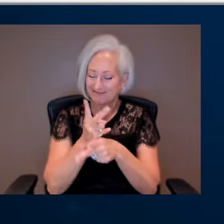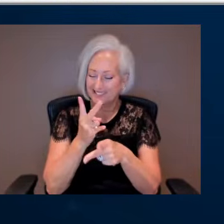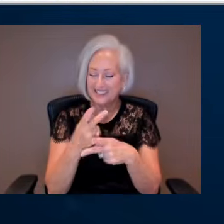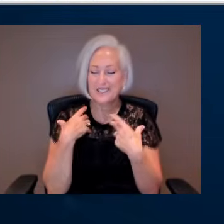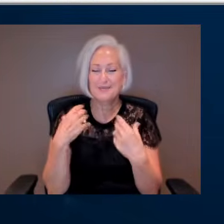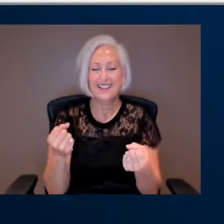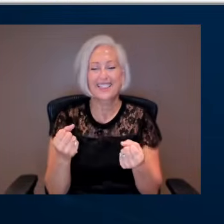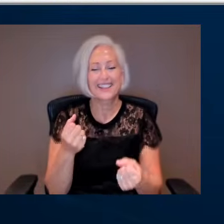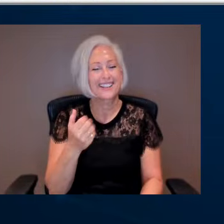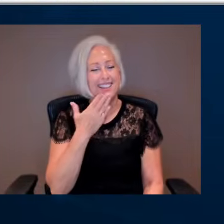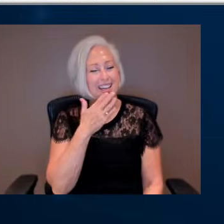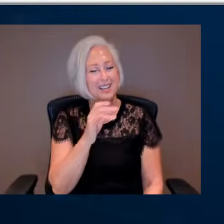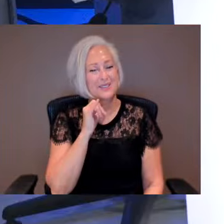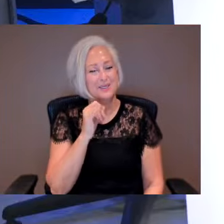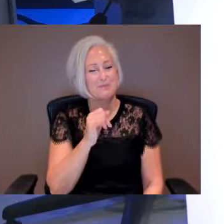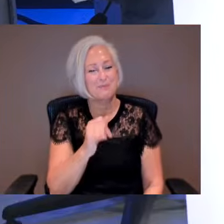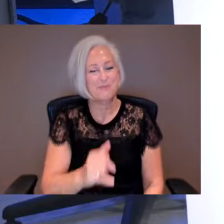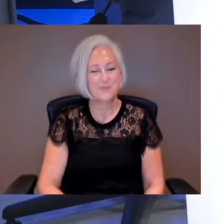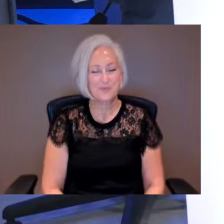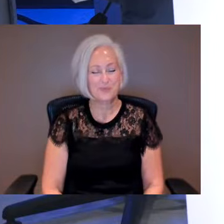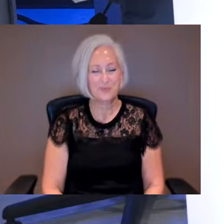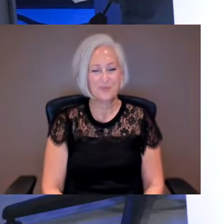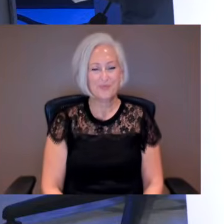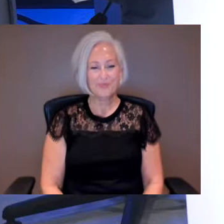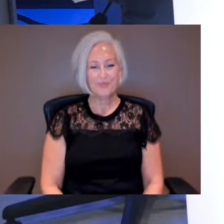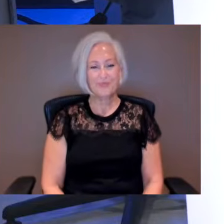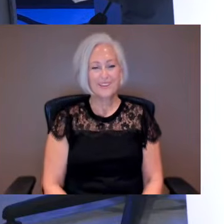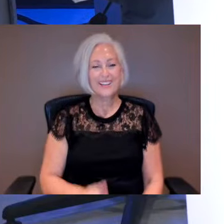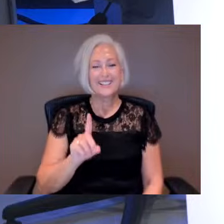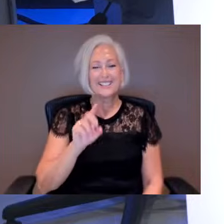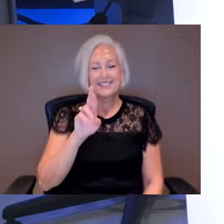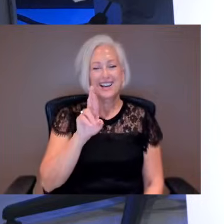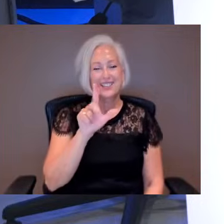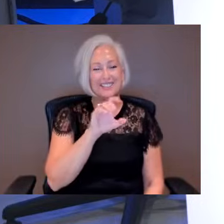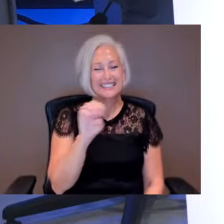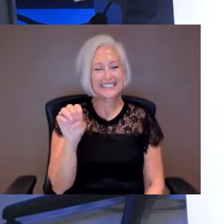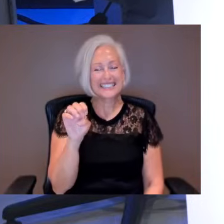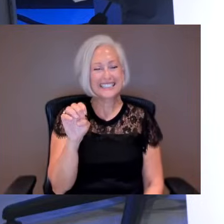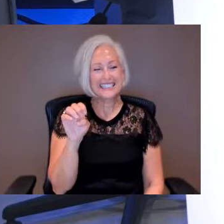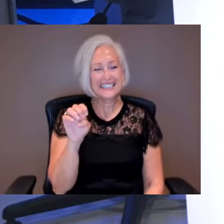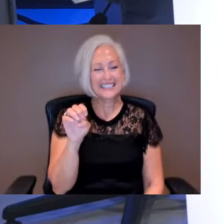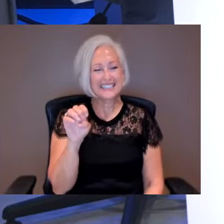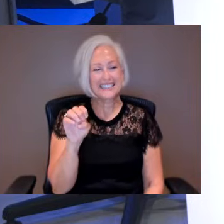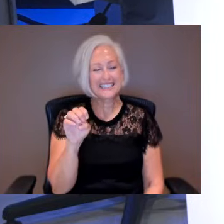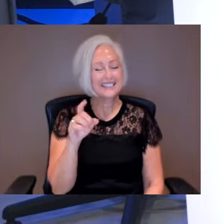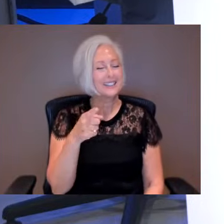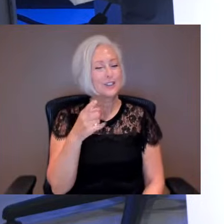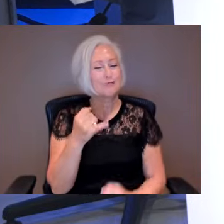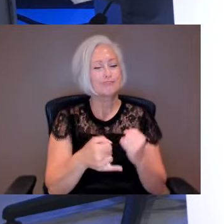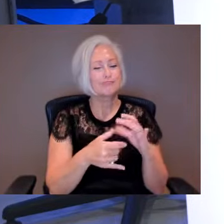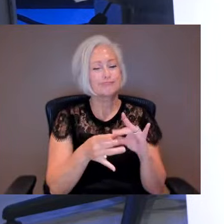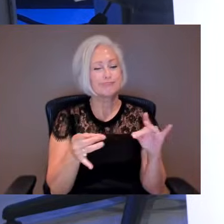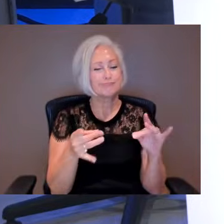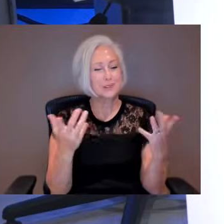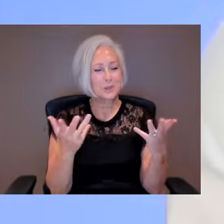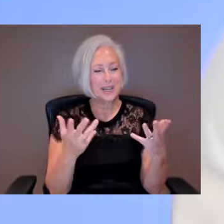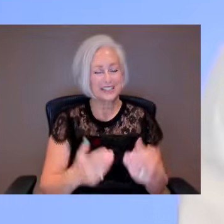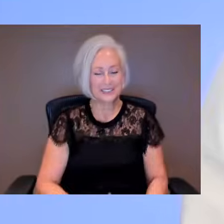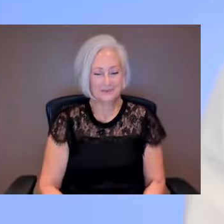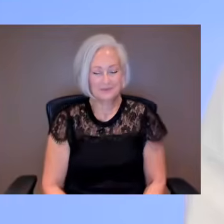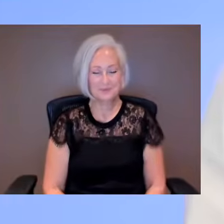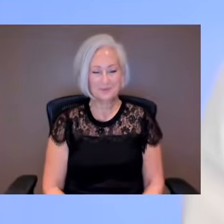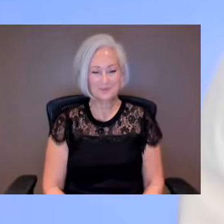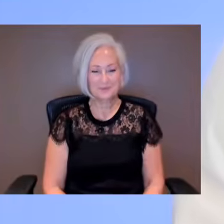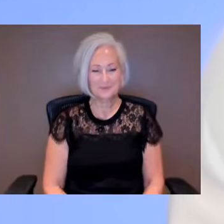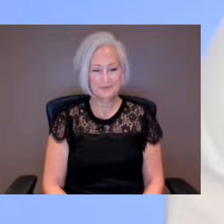You too. Thank you. Thank you, doctors. Dr. Lee, what's the big takeaway? Yeah, I think just